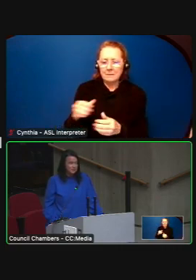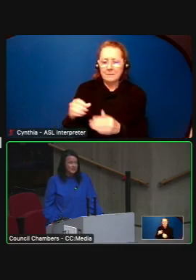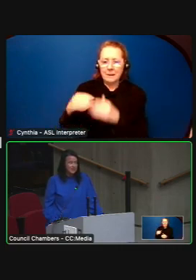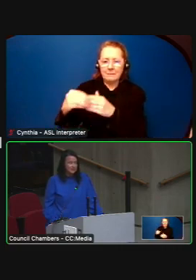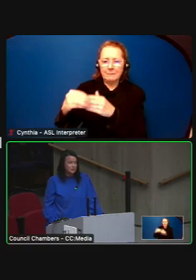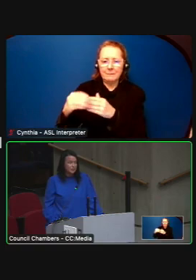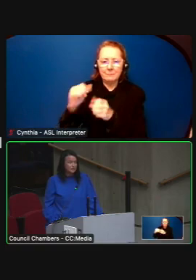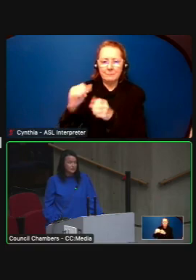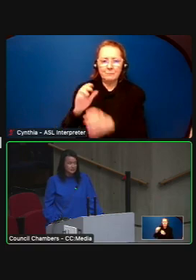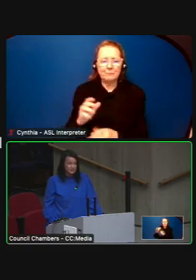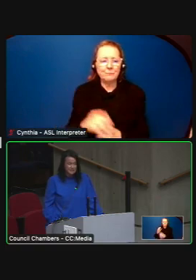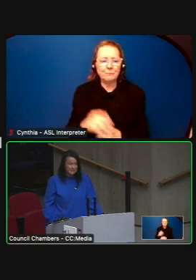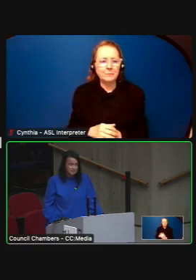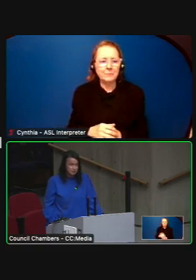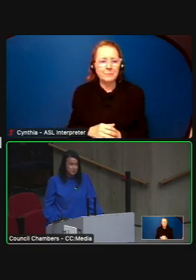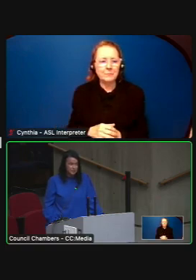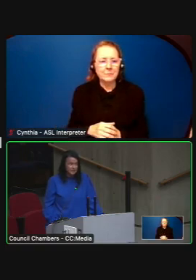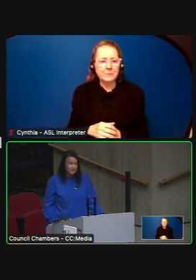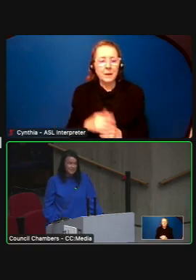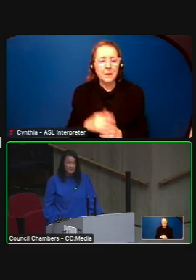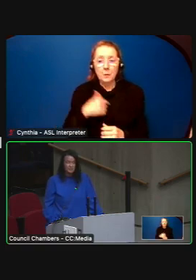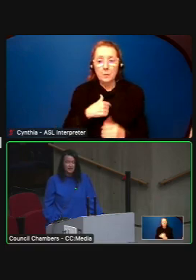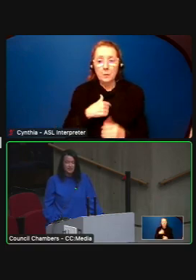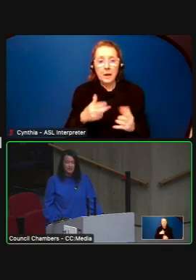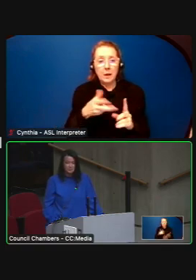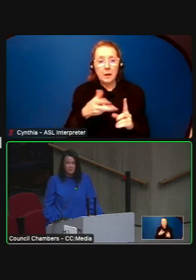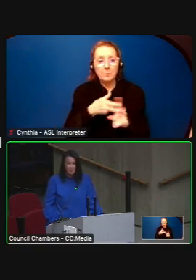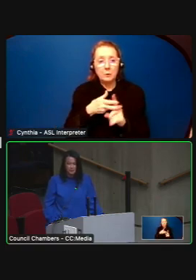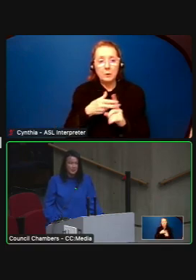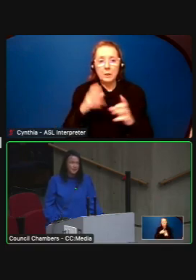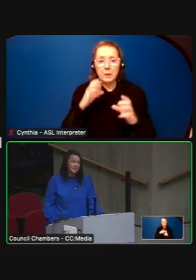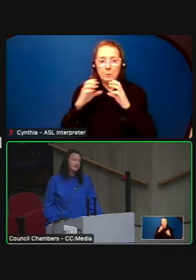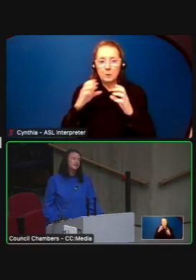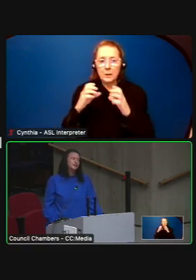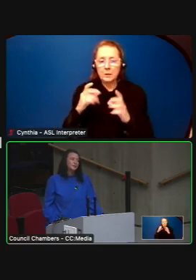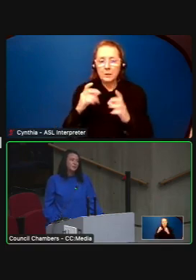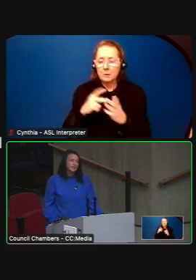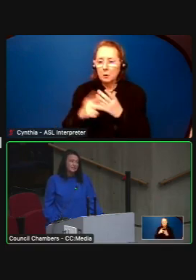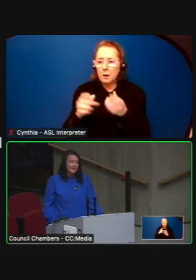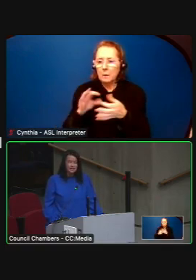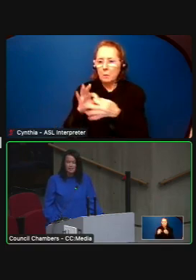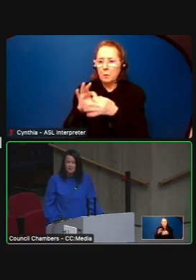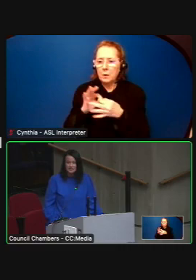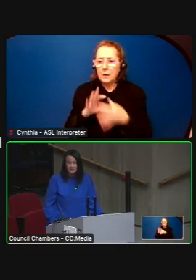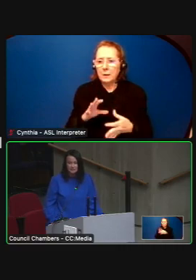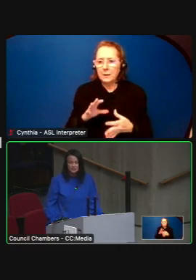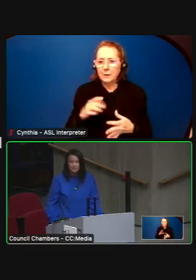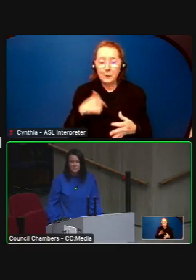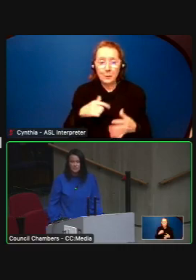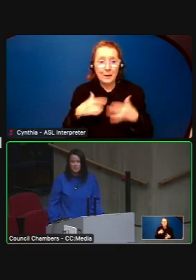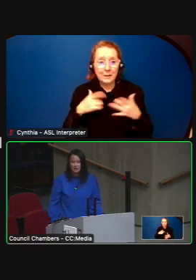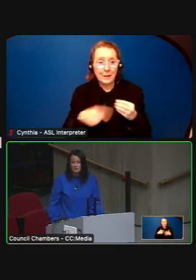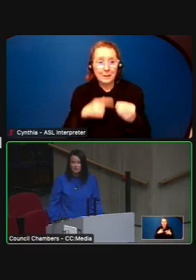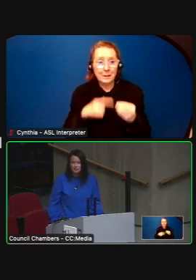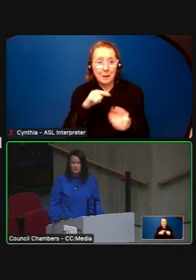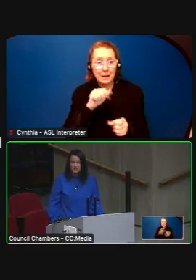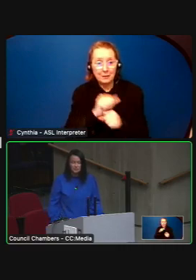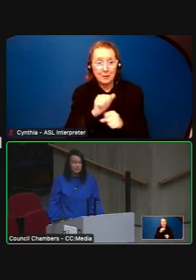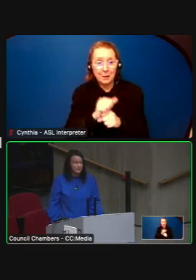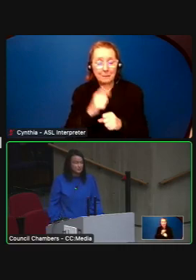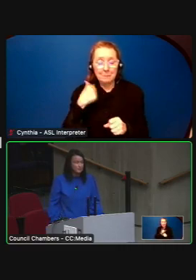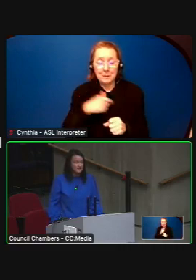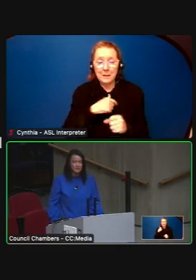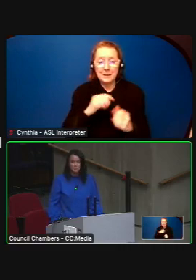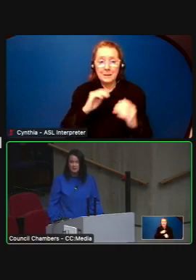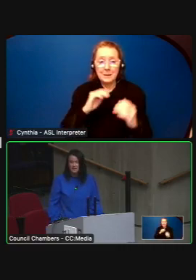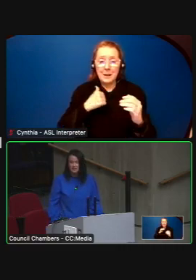recruitment, and hopefully be listed shortly, is a communications program coordinator. We're excited about this position as we help to continue to